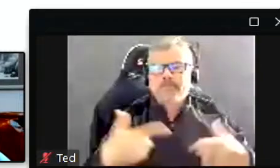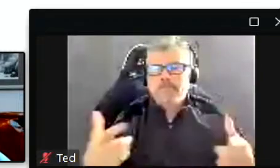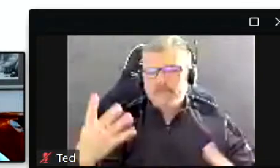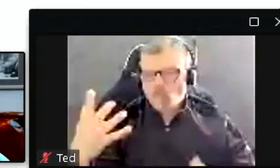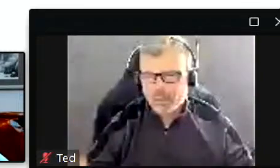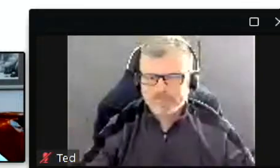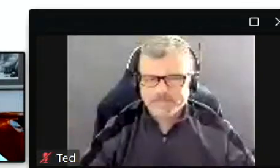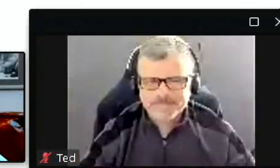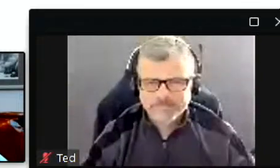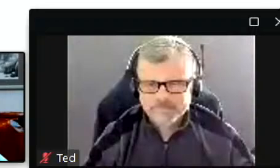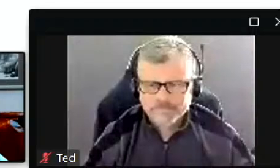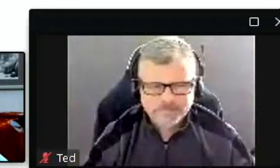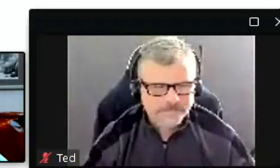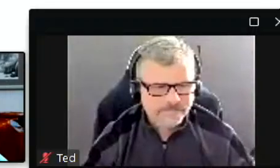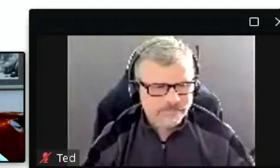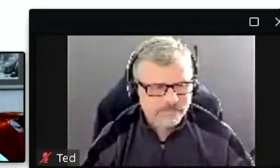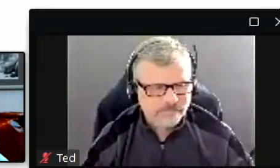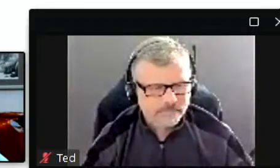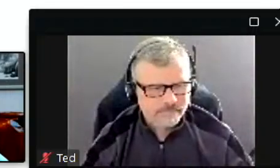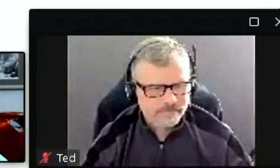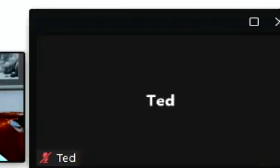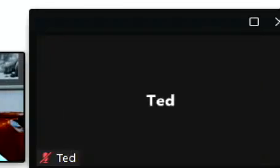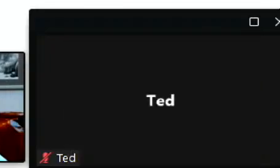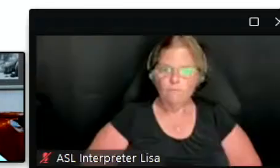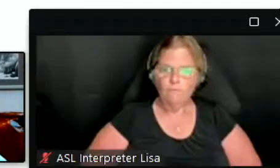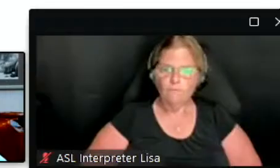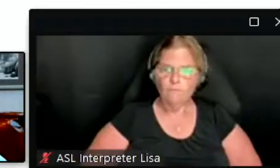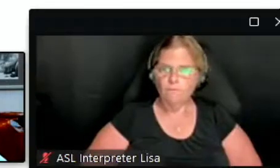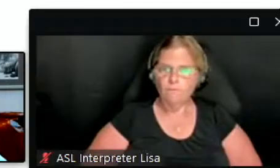4? Highlights of your conversation.